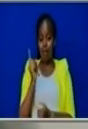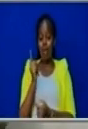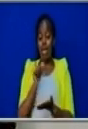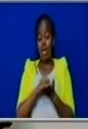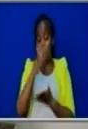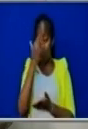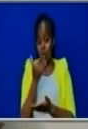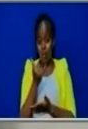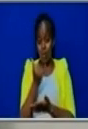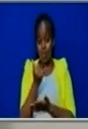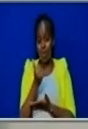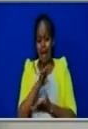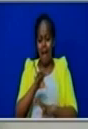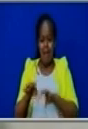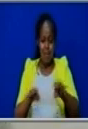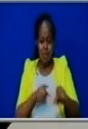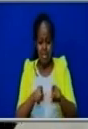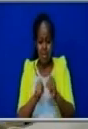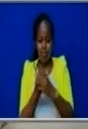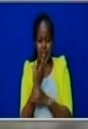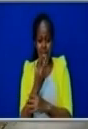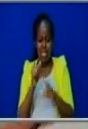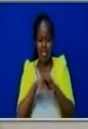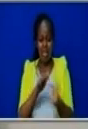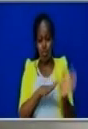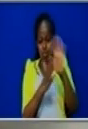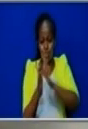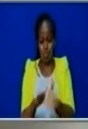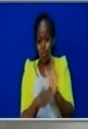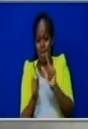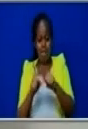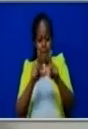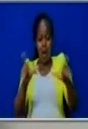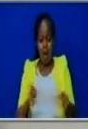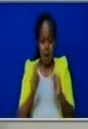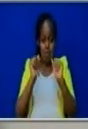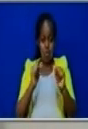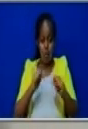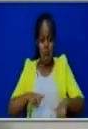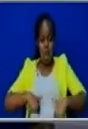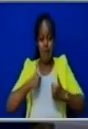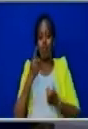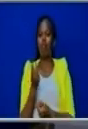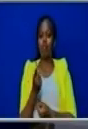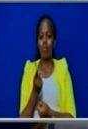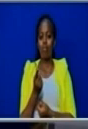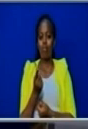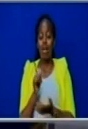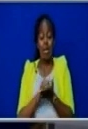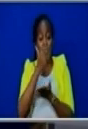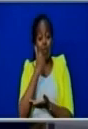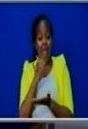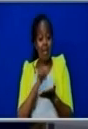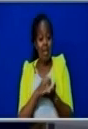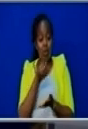Yes. animals and plants Yes. in seas, lakes, oceans, they're able to survive. To survive. And that's what we are saying.